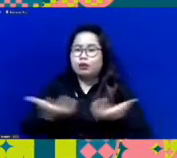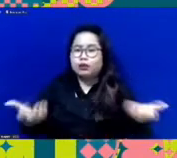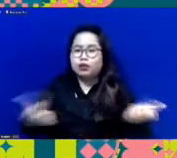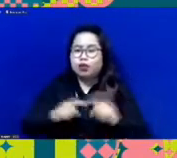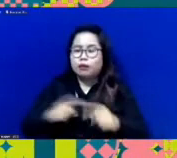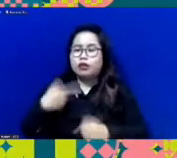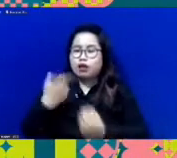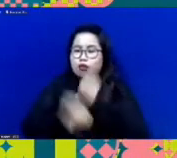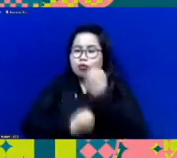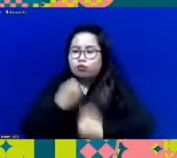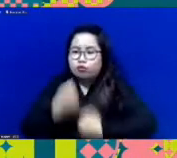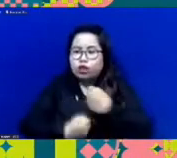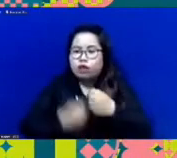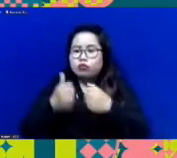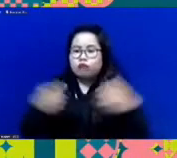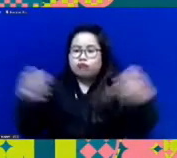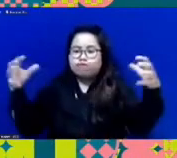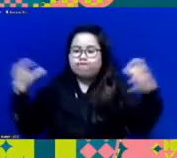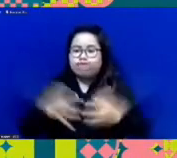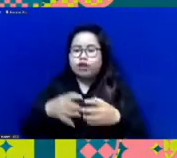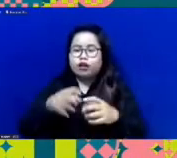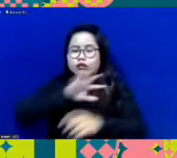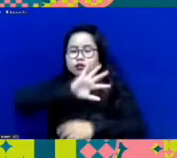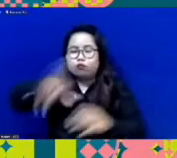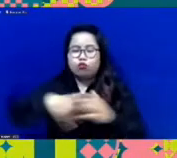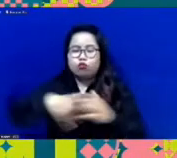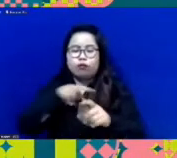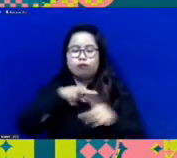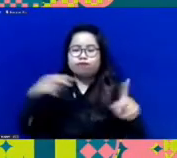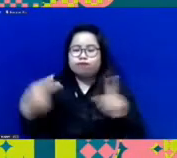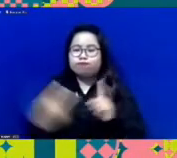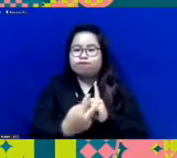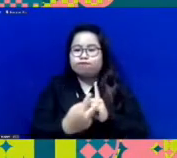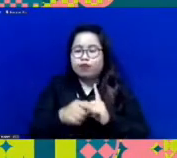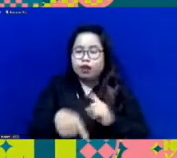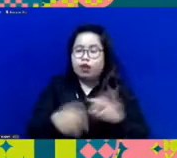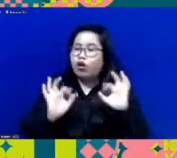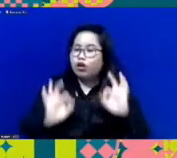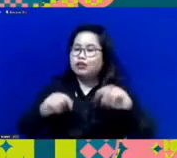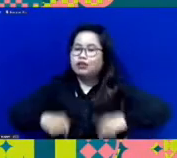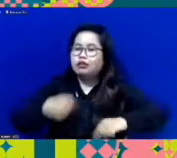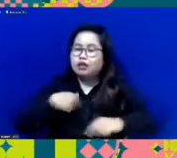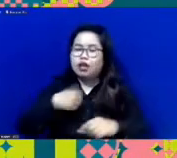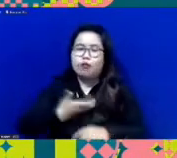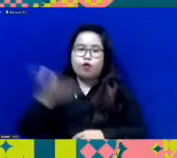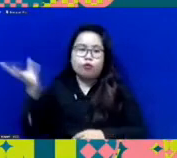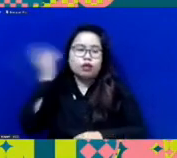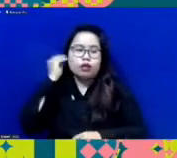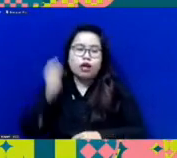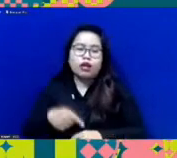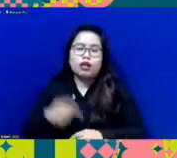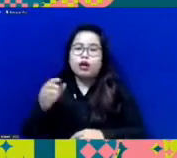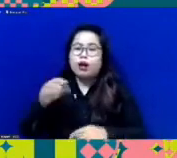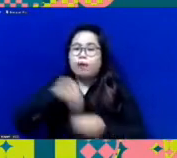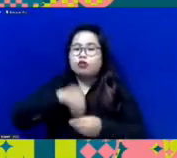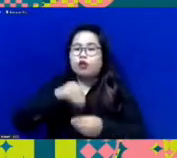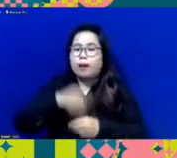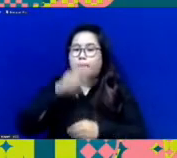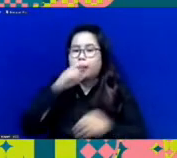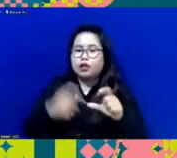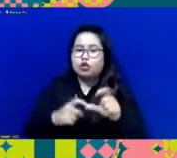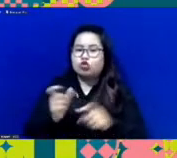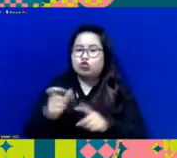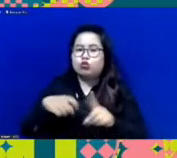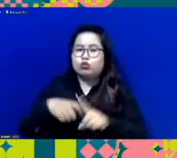Indonesia Global. So with that, I'm going to go to Bapa Sudiki next, who speaks about whose all of his life